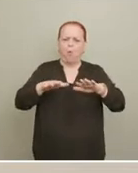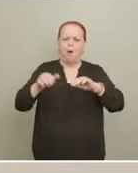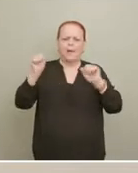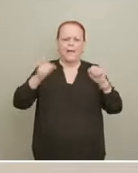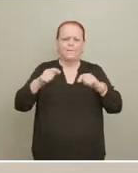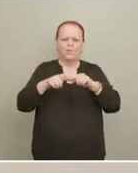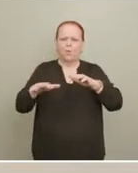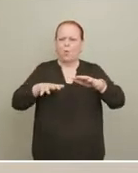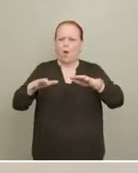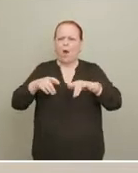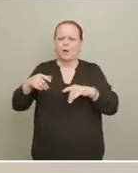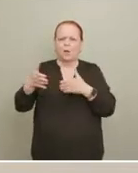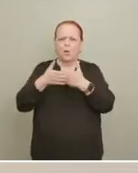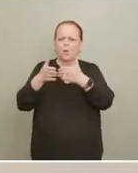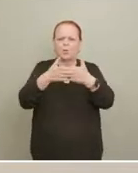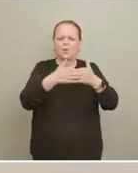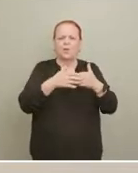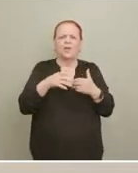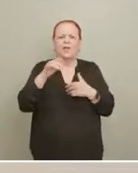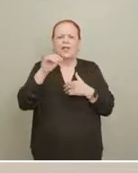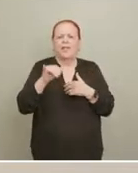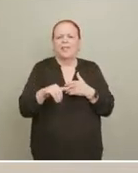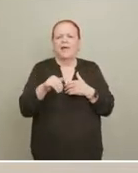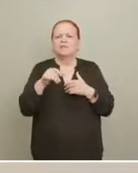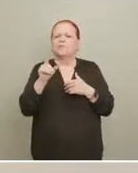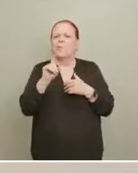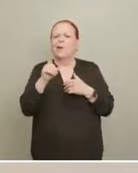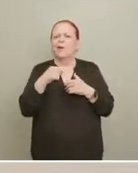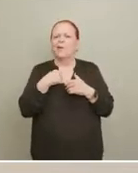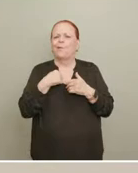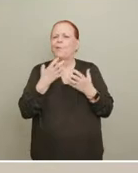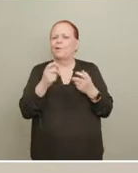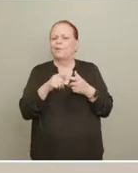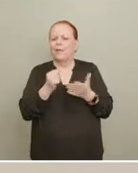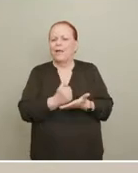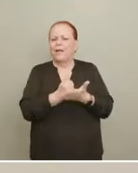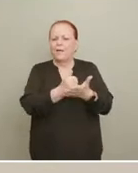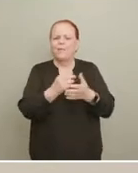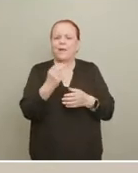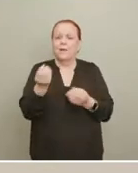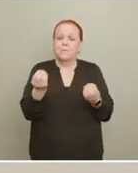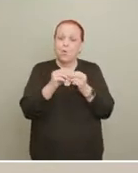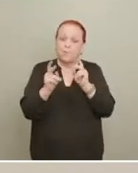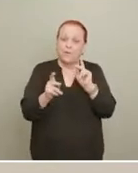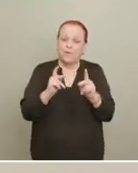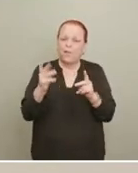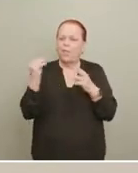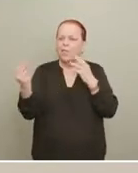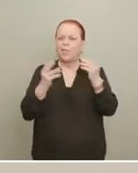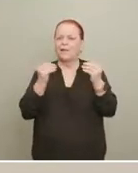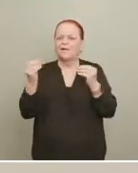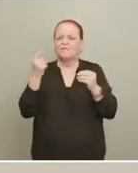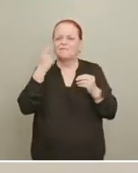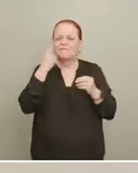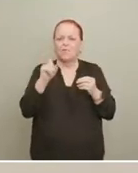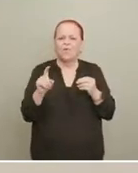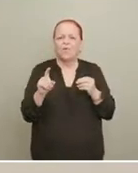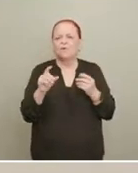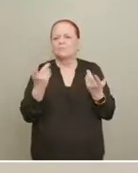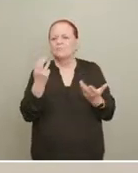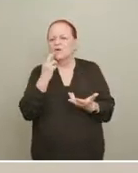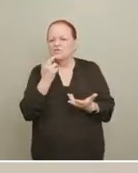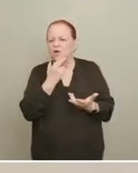how we'll be able to help when everyone gets back to normal and more people are going out to restaurants and we start to have a parking problem, right?